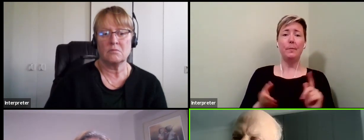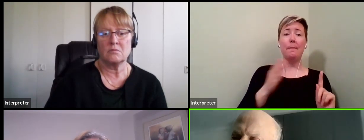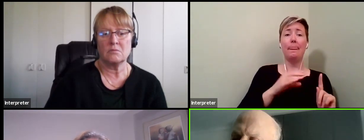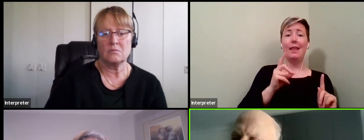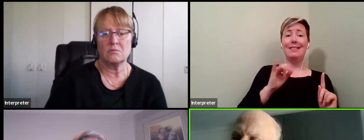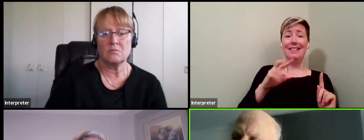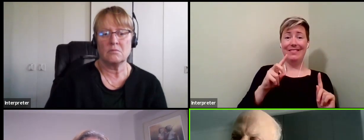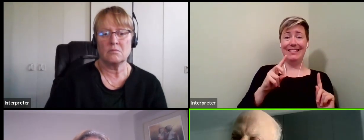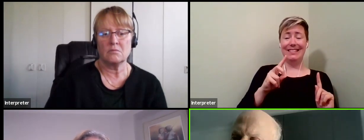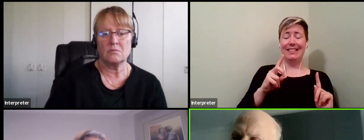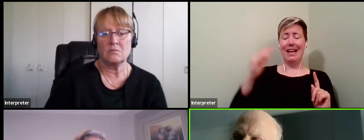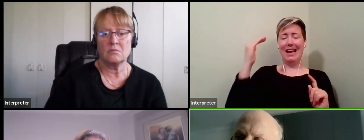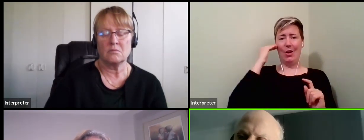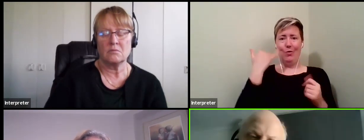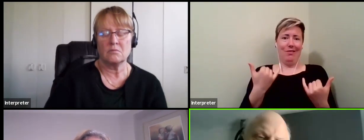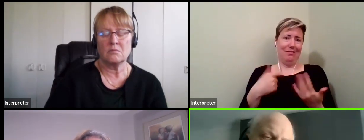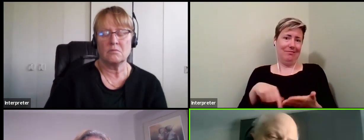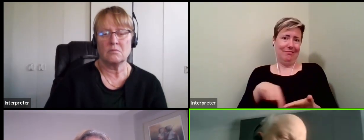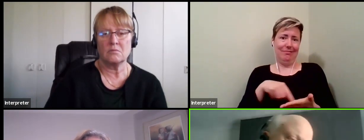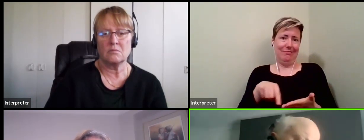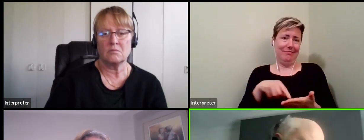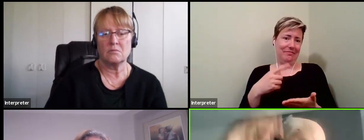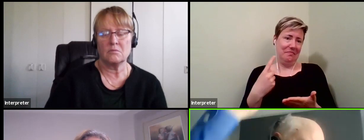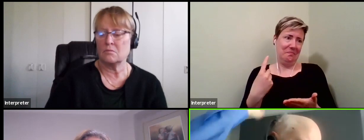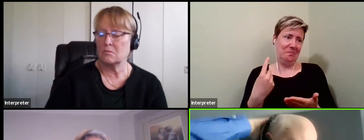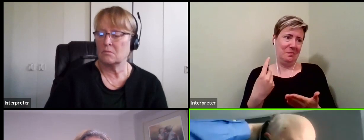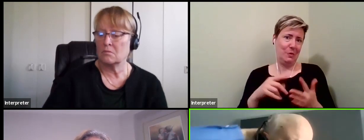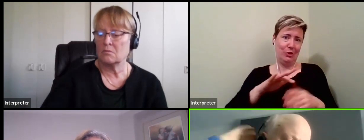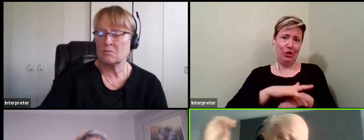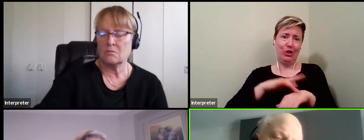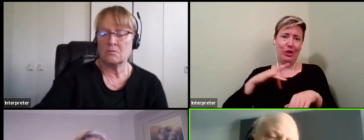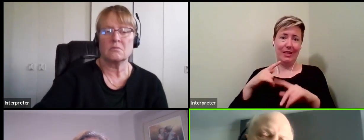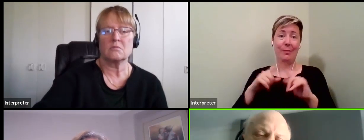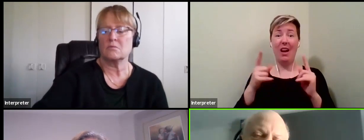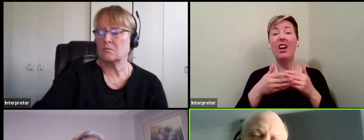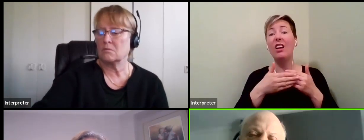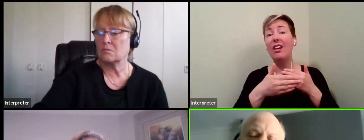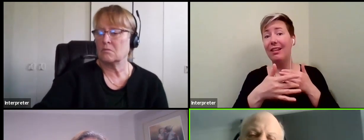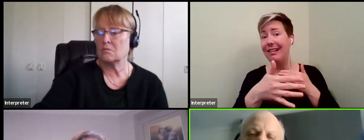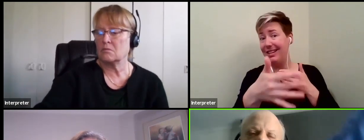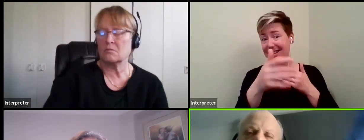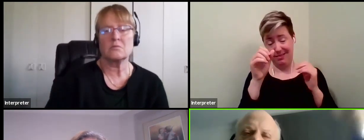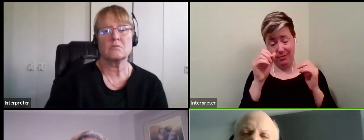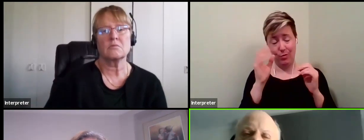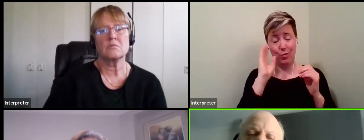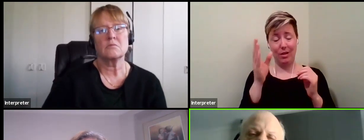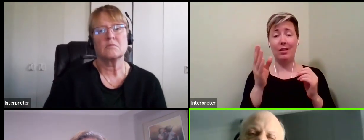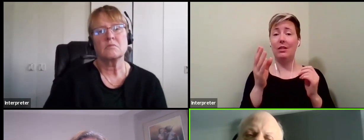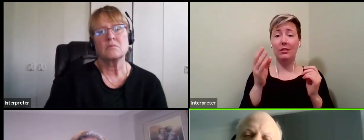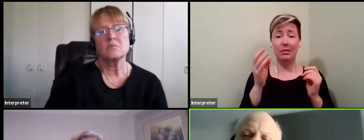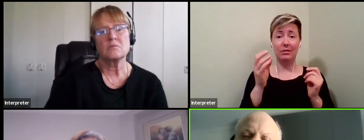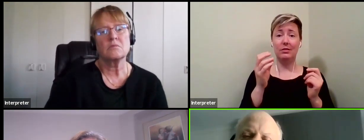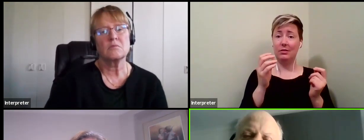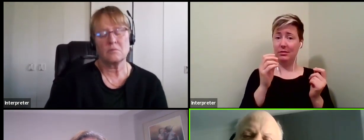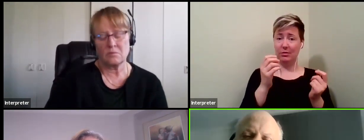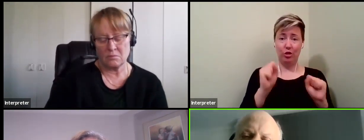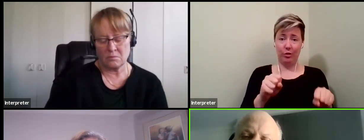results in the first week, but as we're getting into a process that could go on for weeks, they could be rolling out tools that